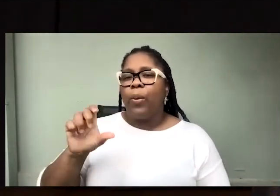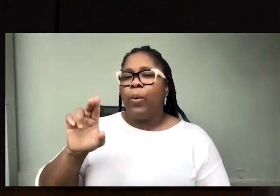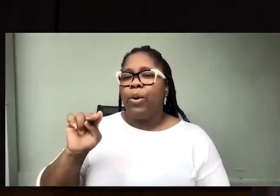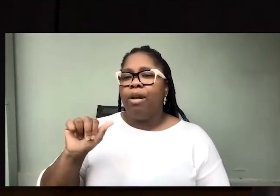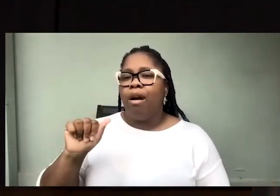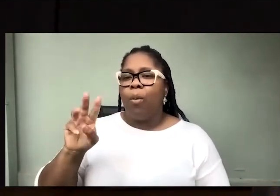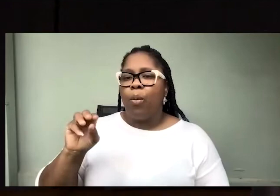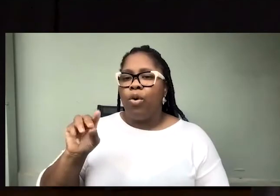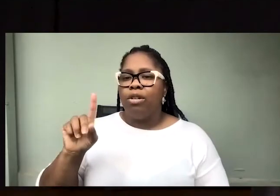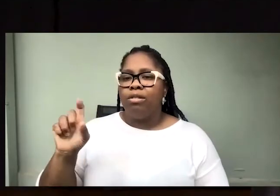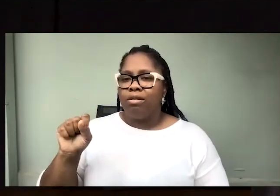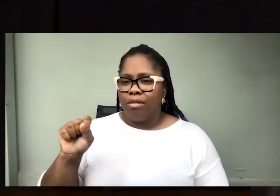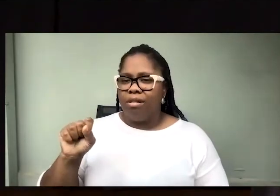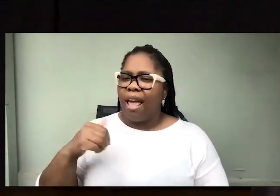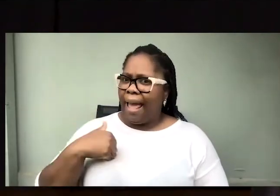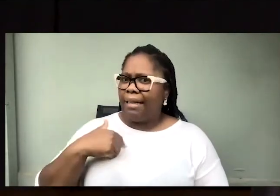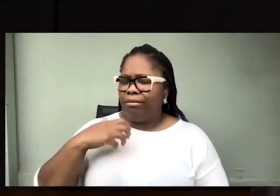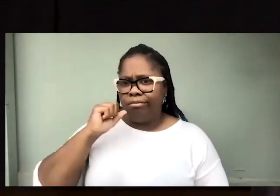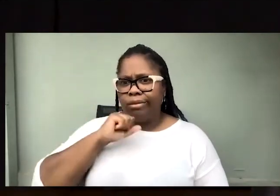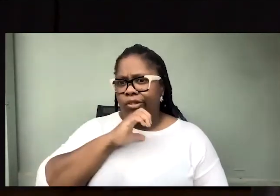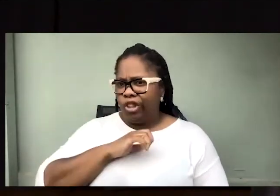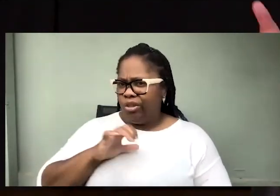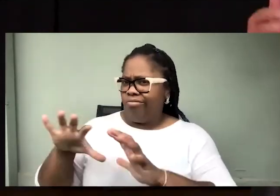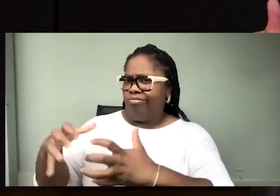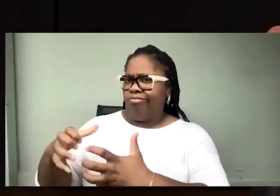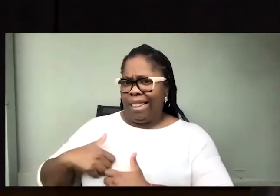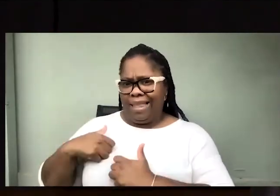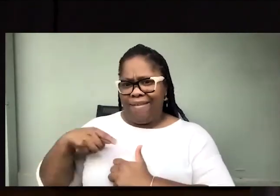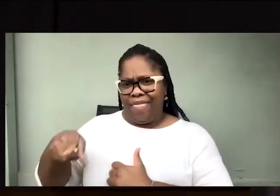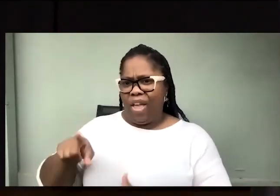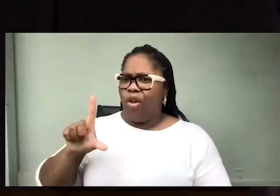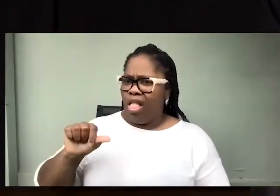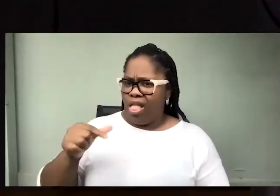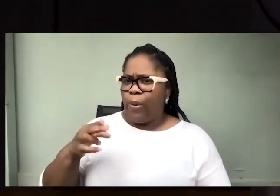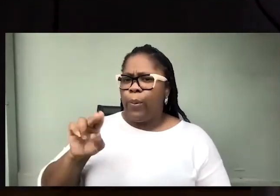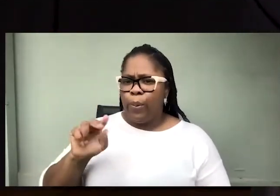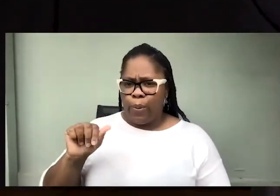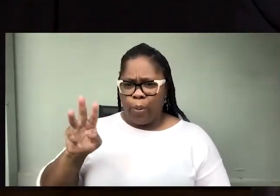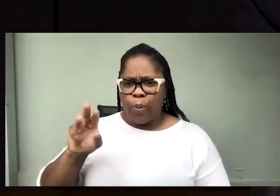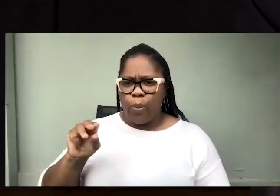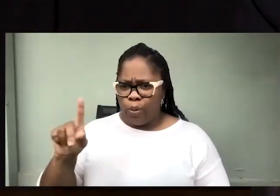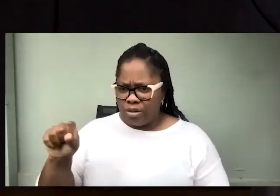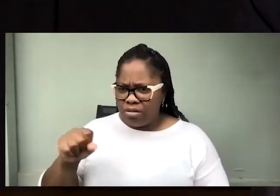course has an elder population, and I asked for and found myself